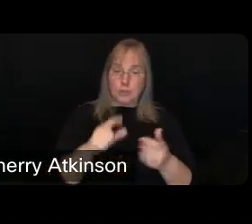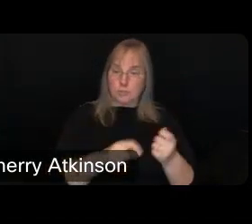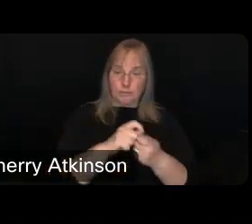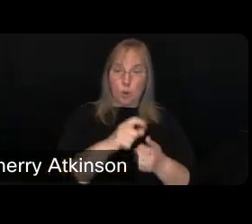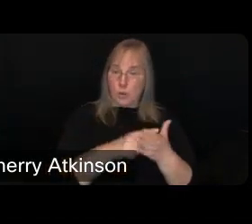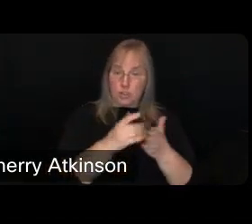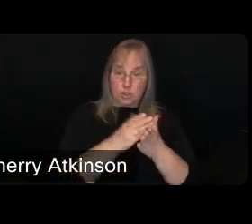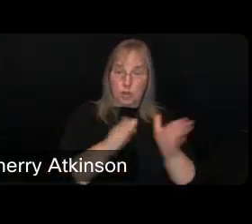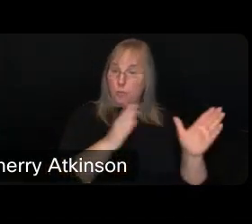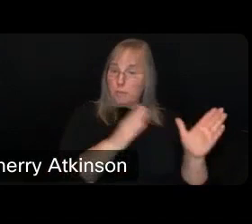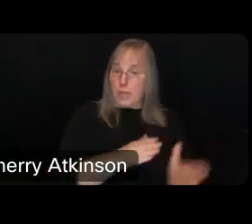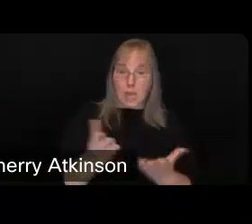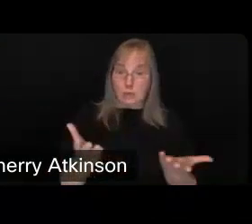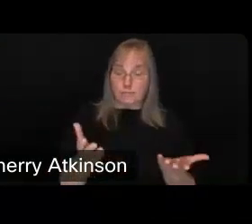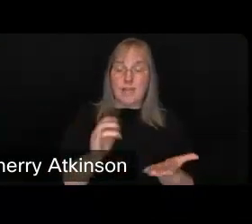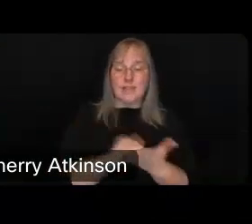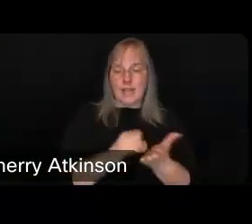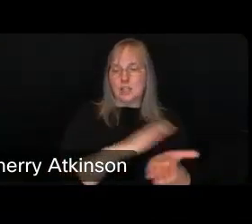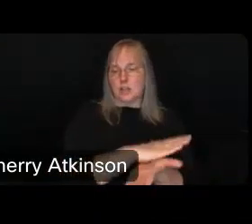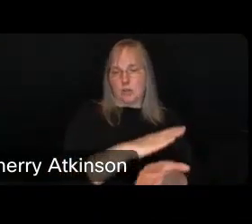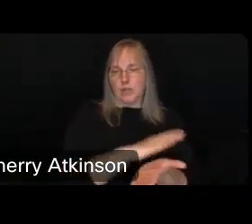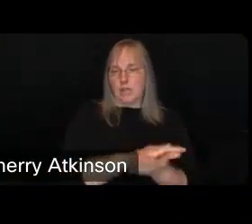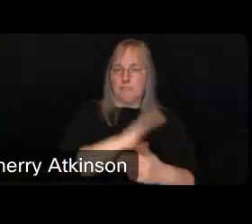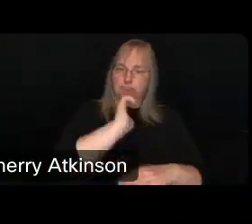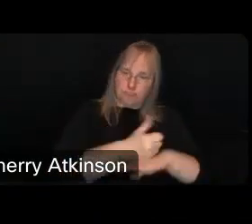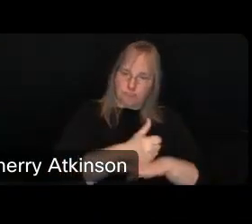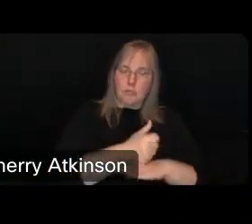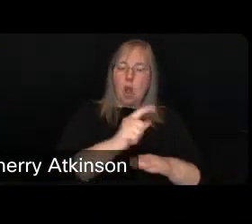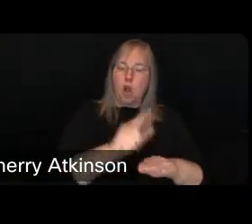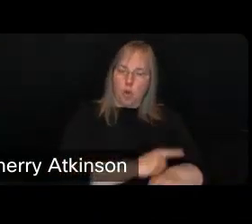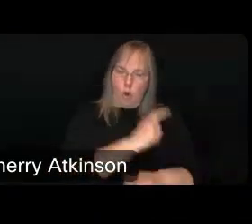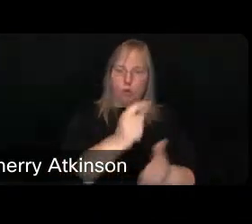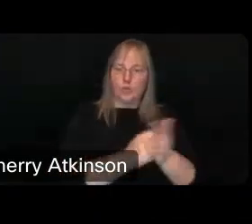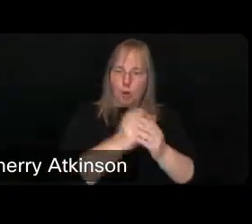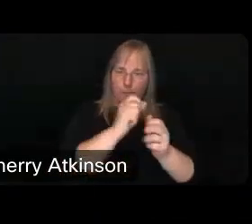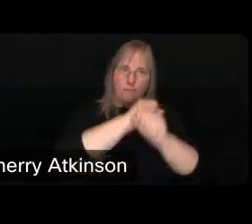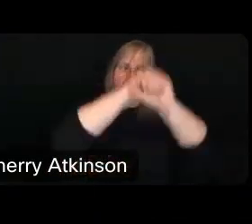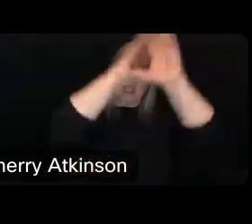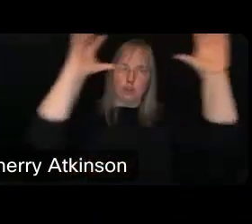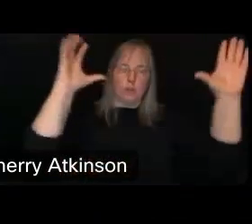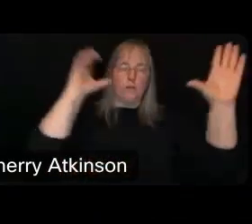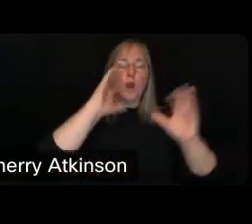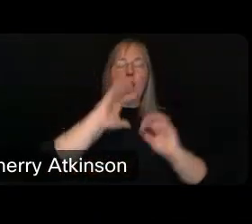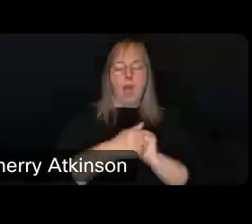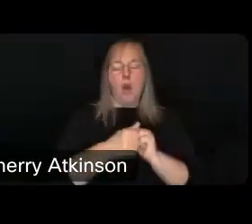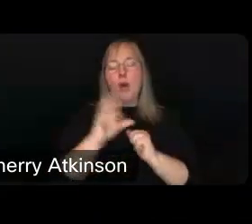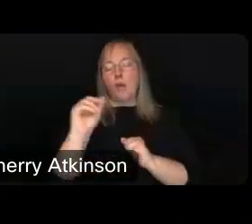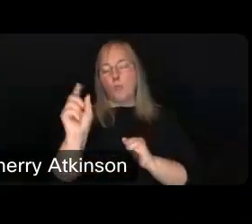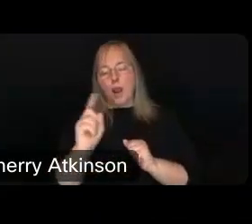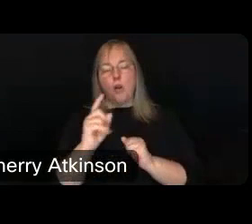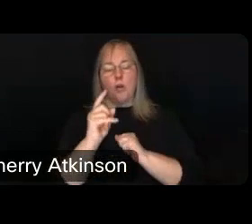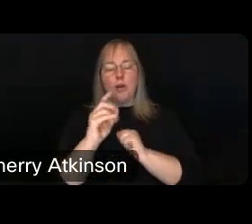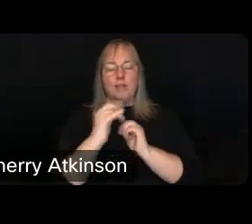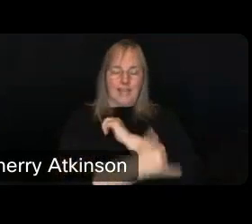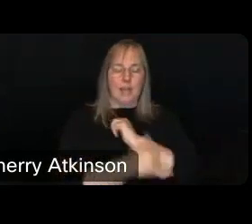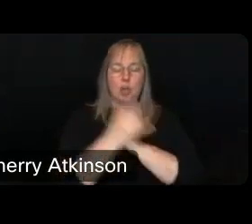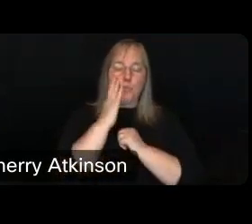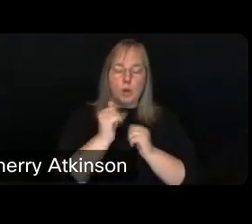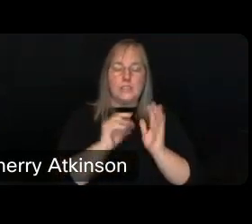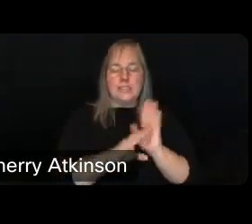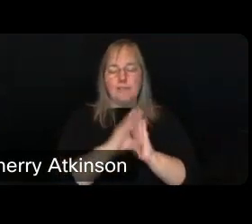a document that establishes a long-term vision for how and where the county will develop and grow over a 20-year time